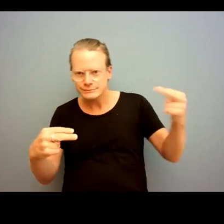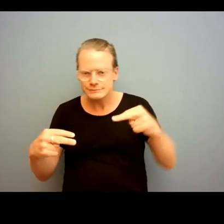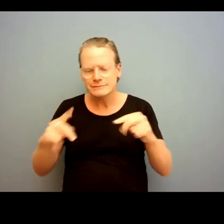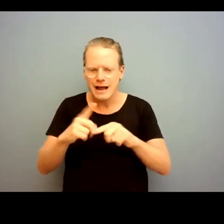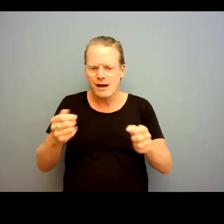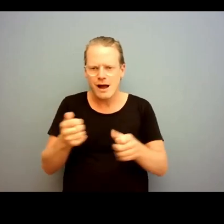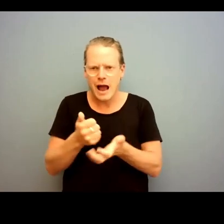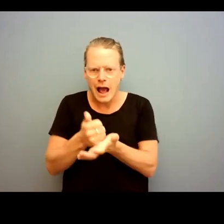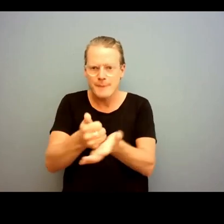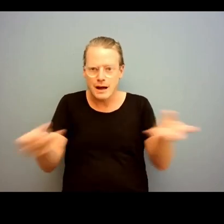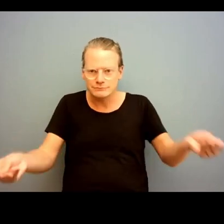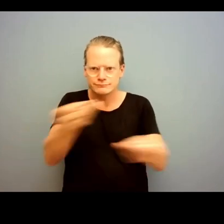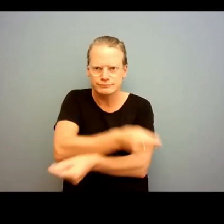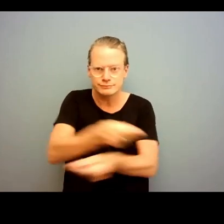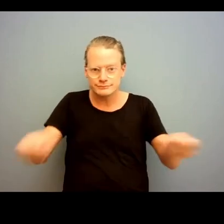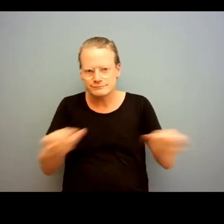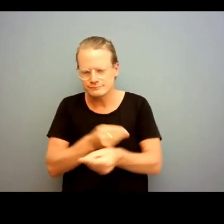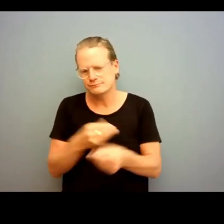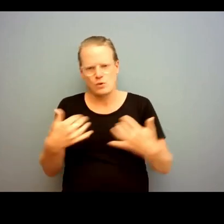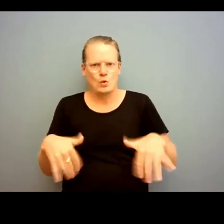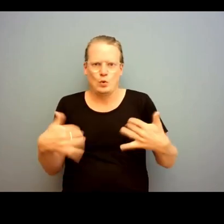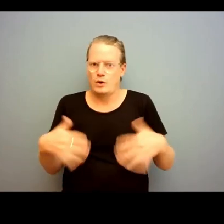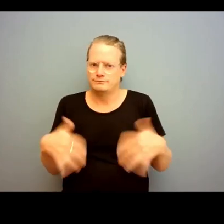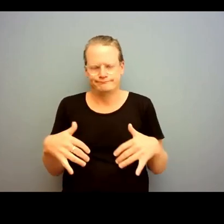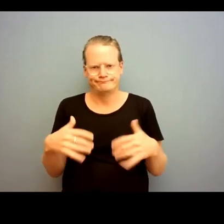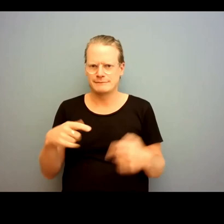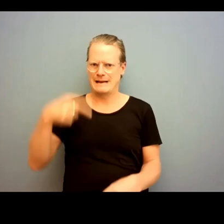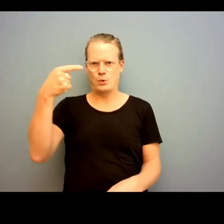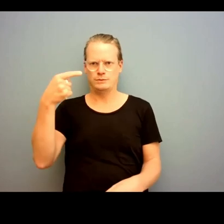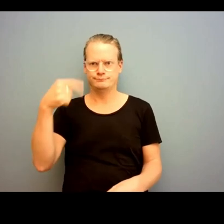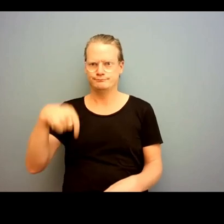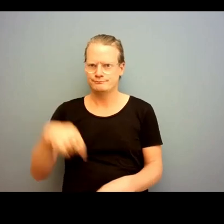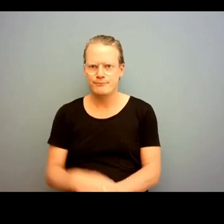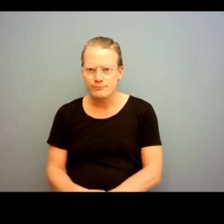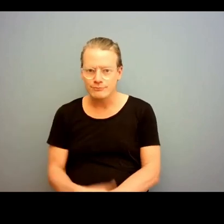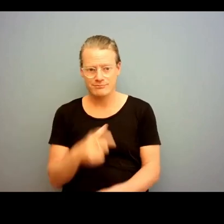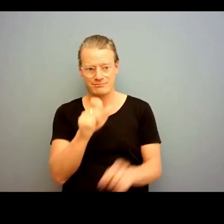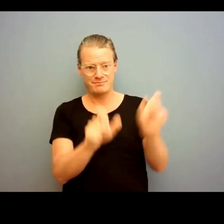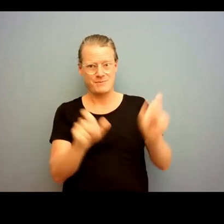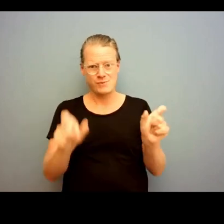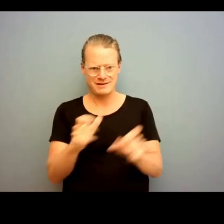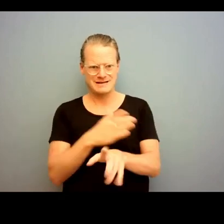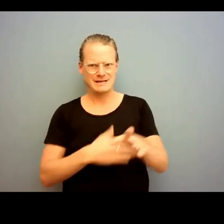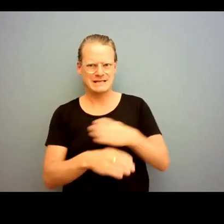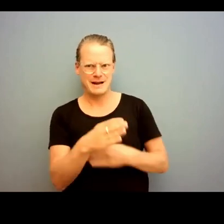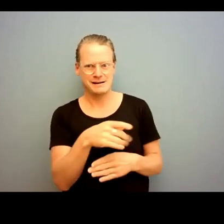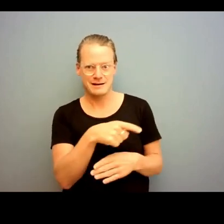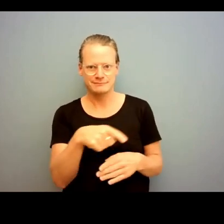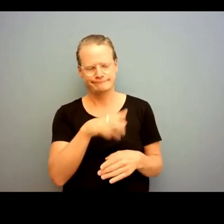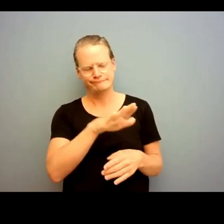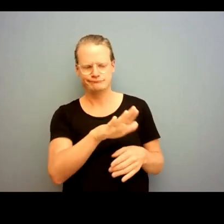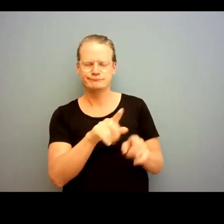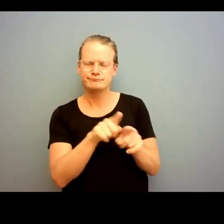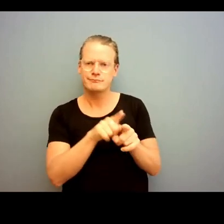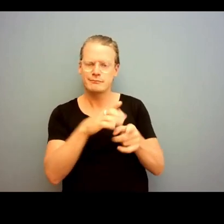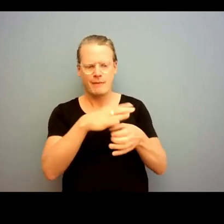discussing persons with disabilities or on discrimination faced by them, people often stay at a very general